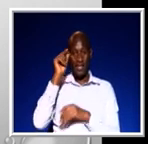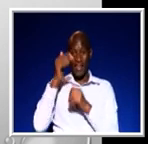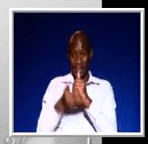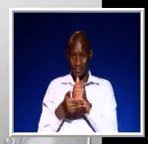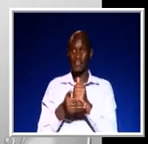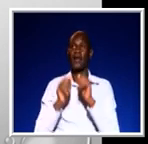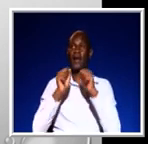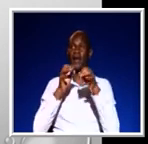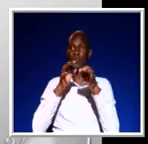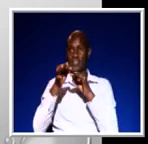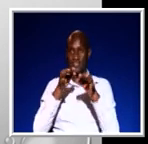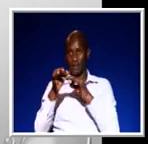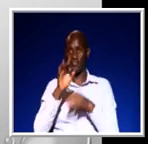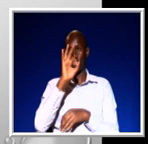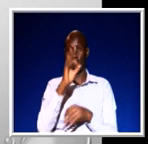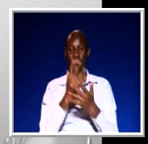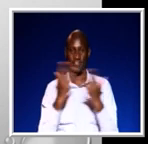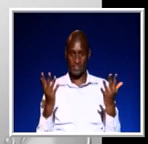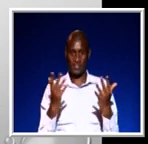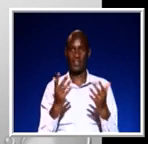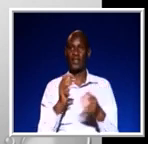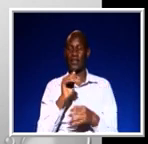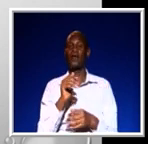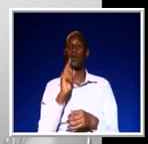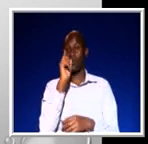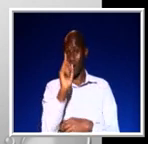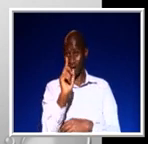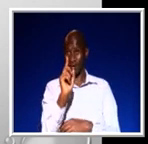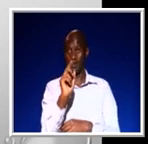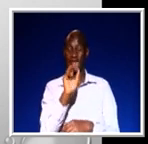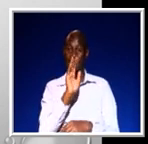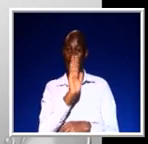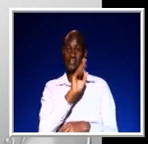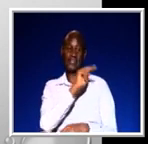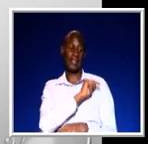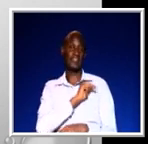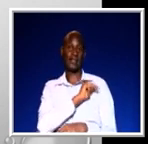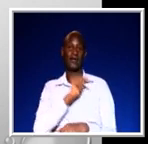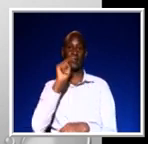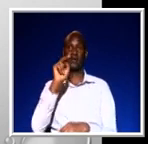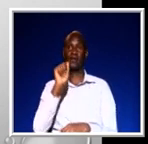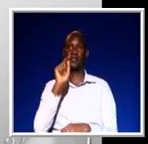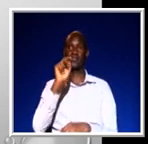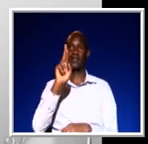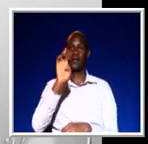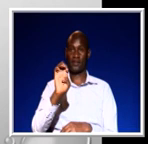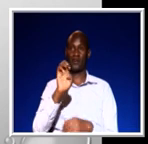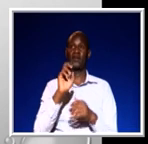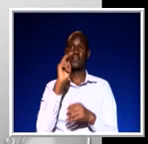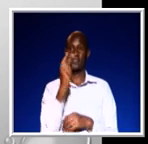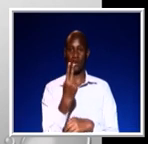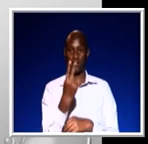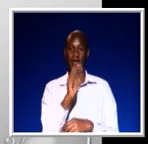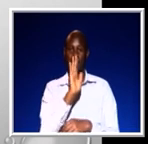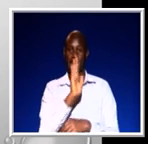fully by three things. One is its nature. The second one is